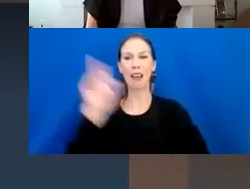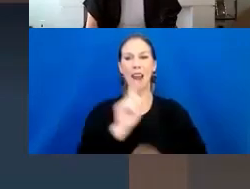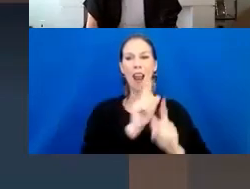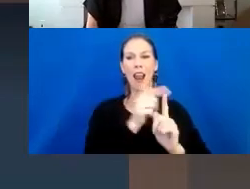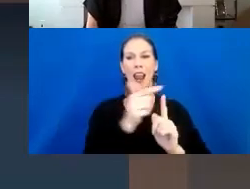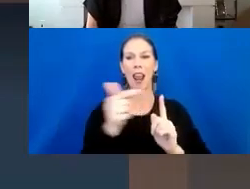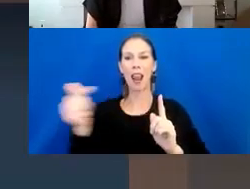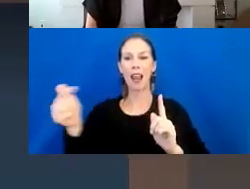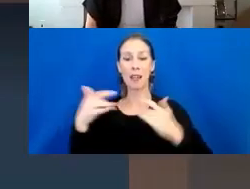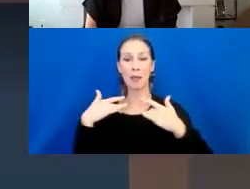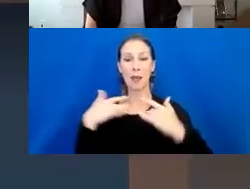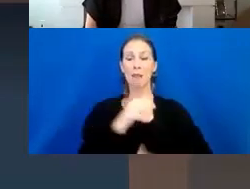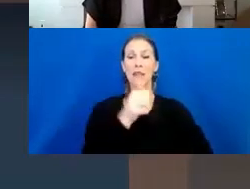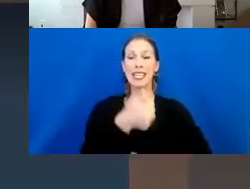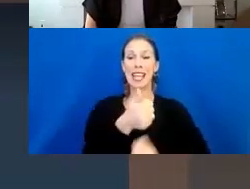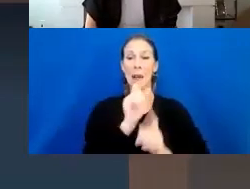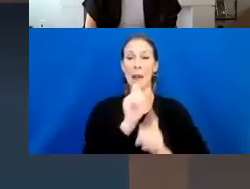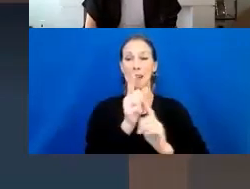per